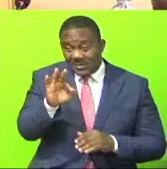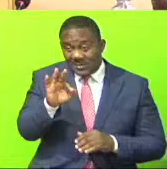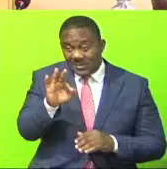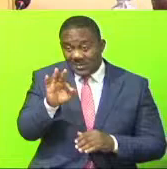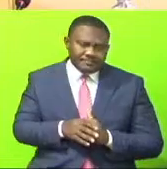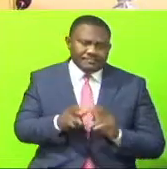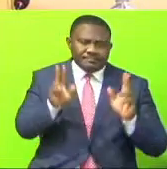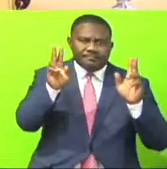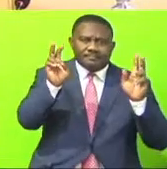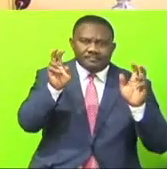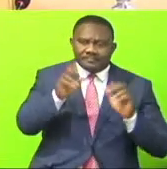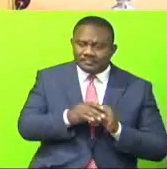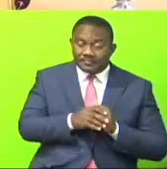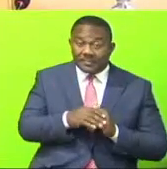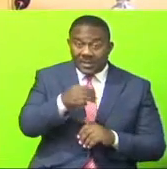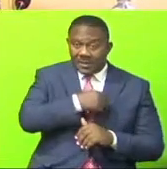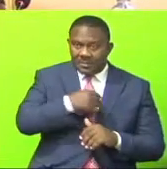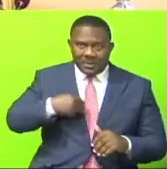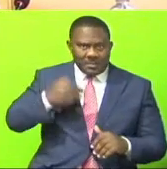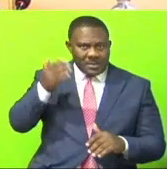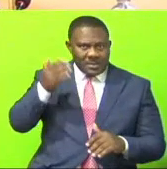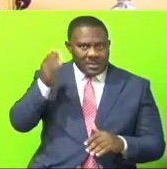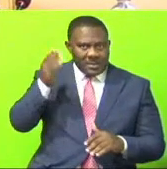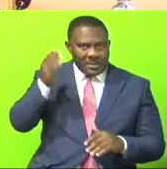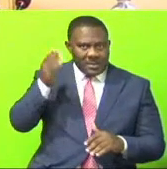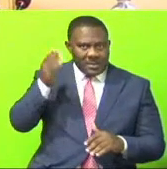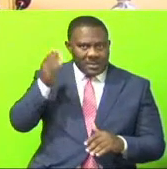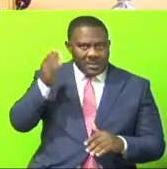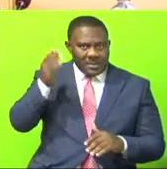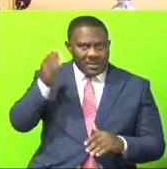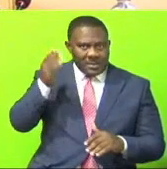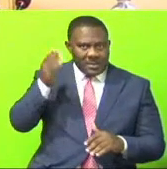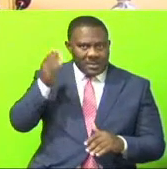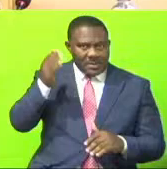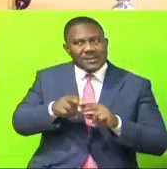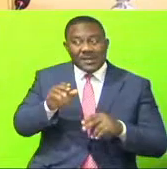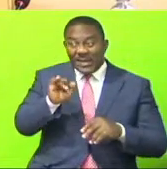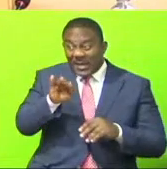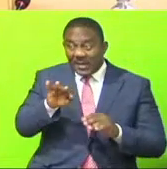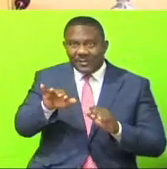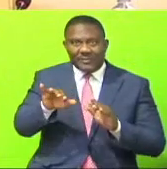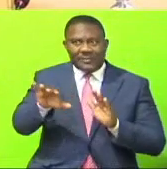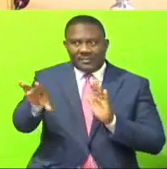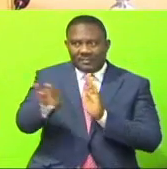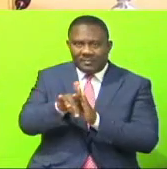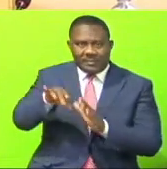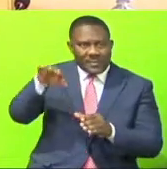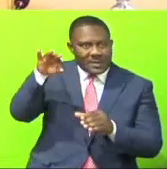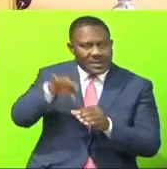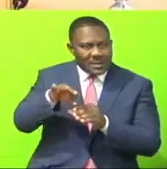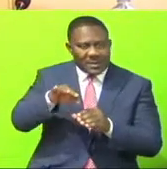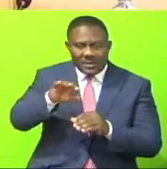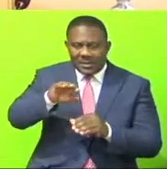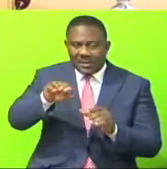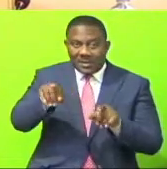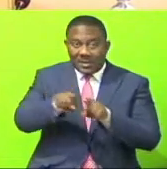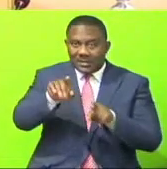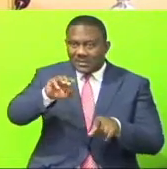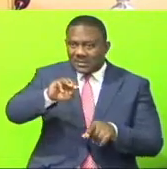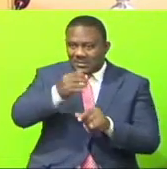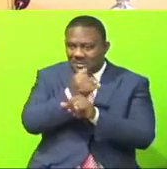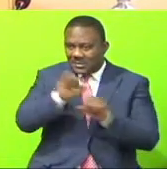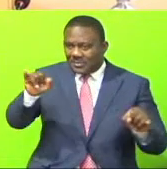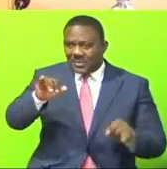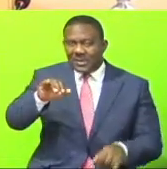Parliament shall vacate his seat in Parliament if he was elected a member of Parliament as an independent